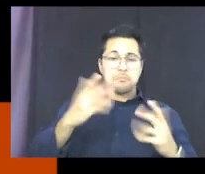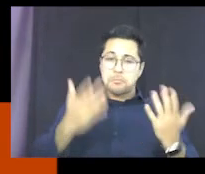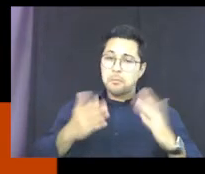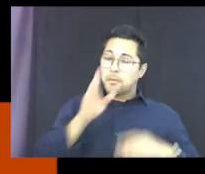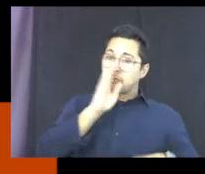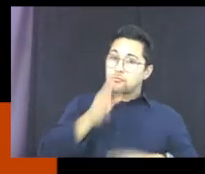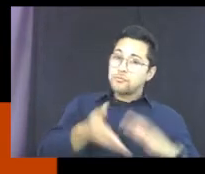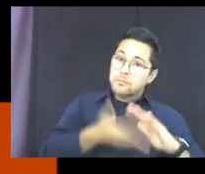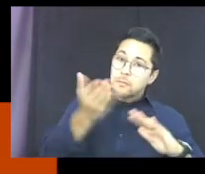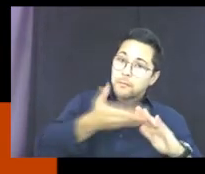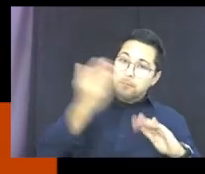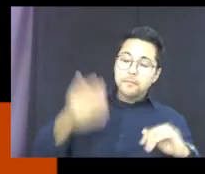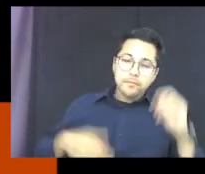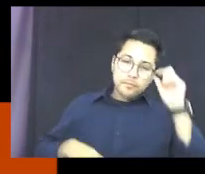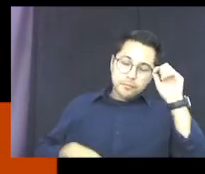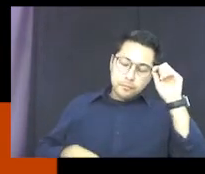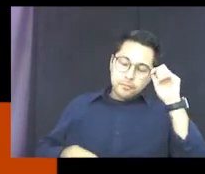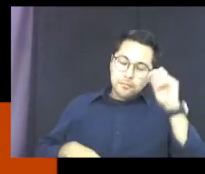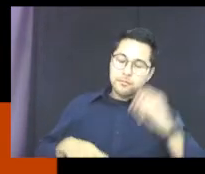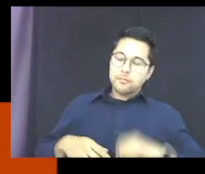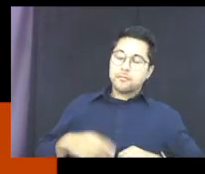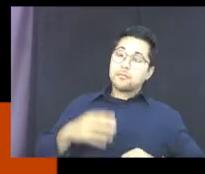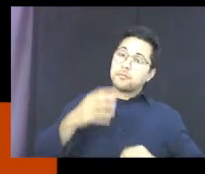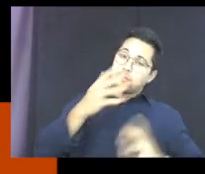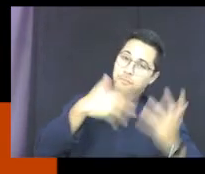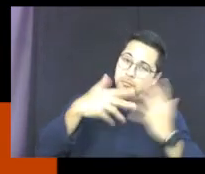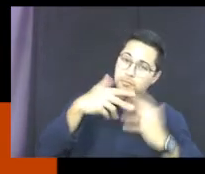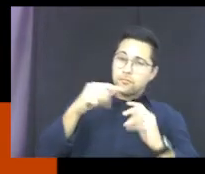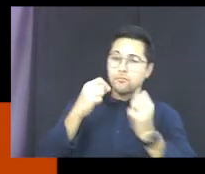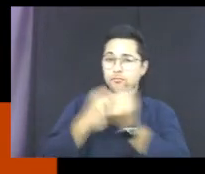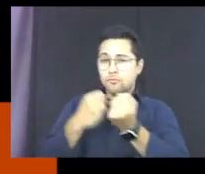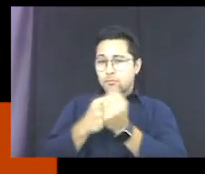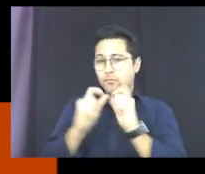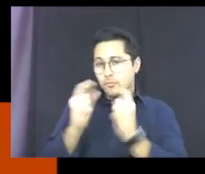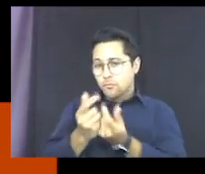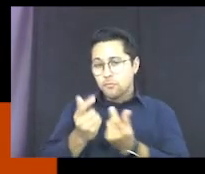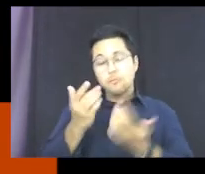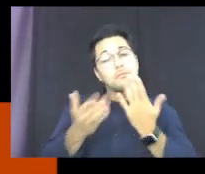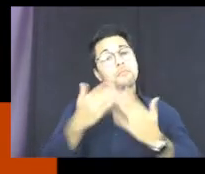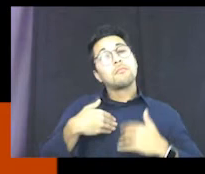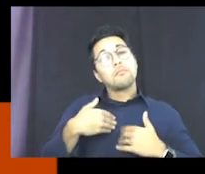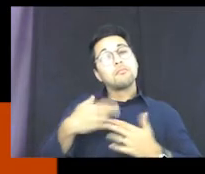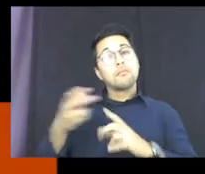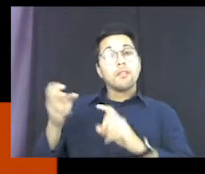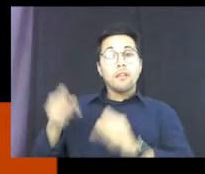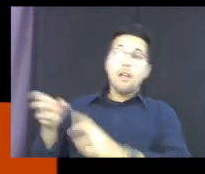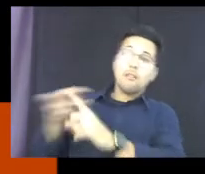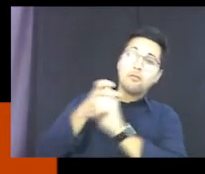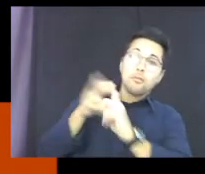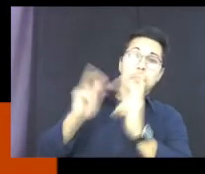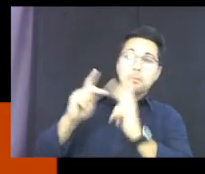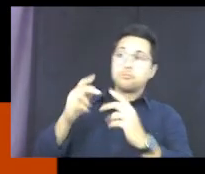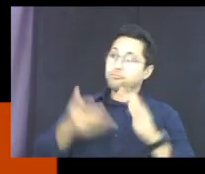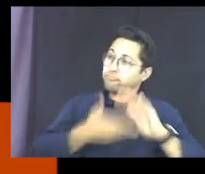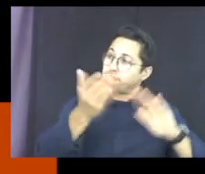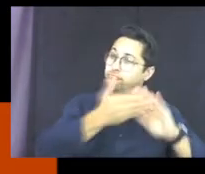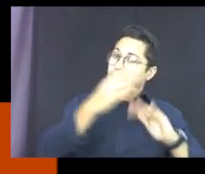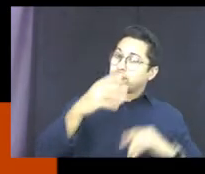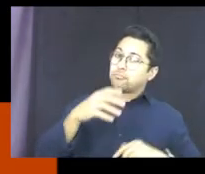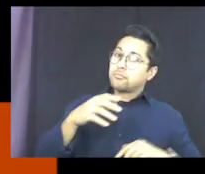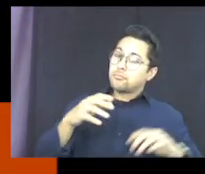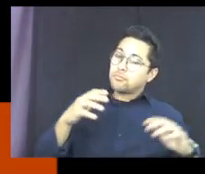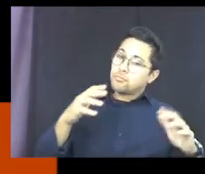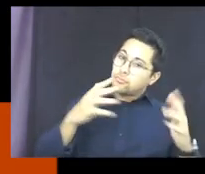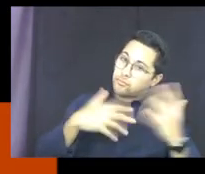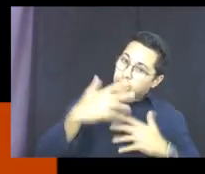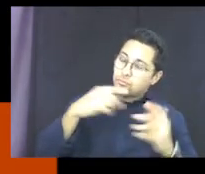run such social and support groups, or they may recruit people to either run the social and